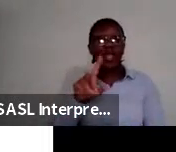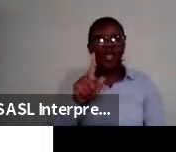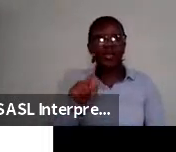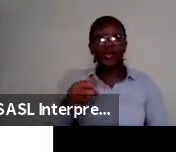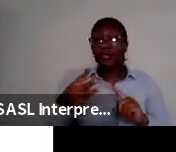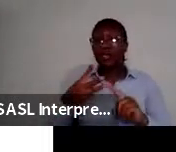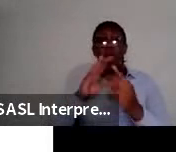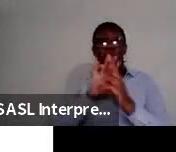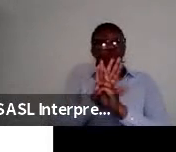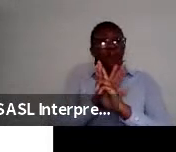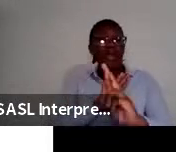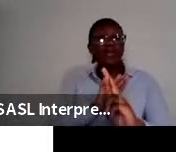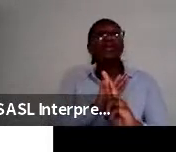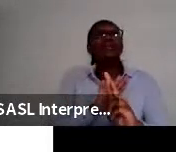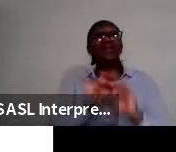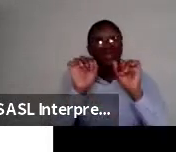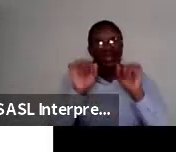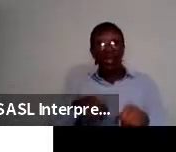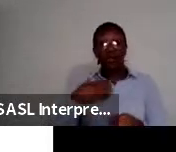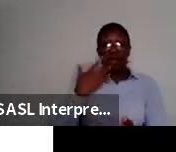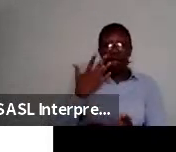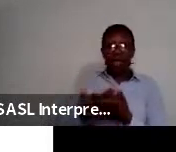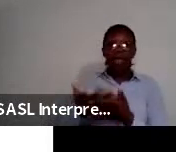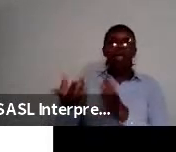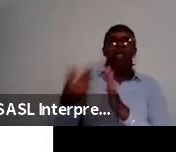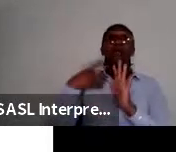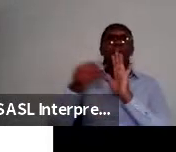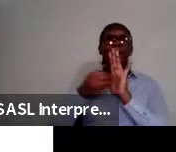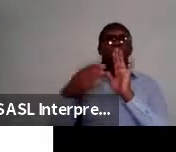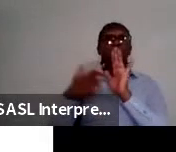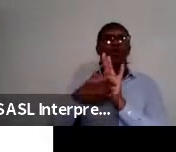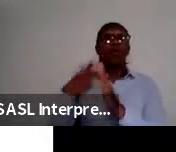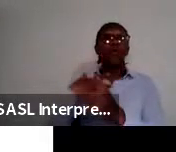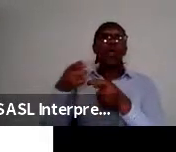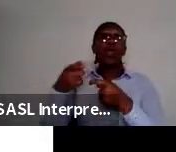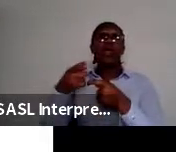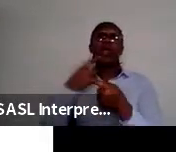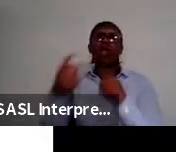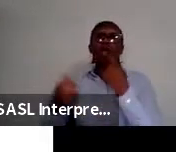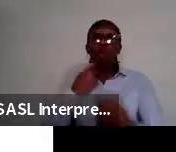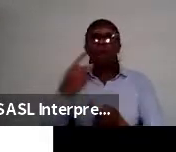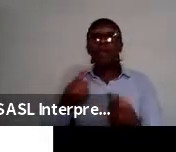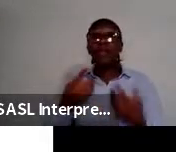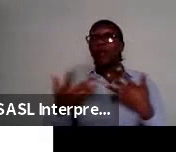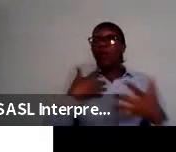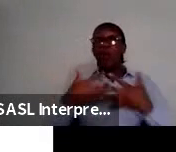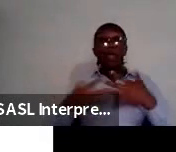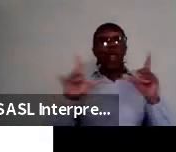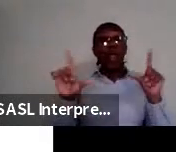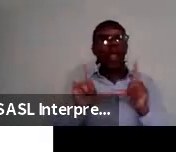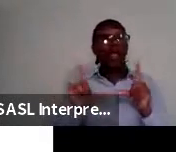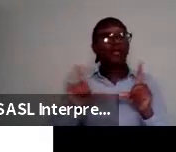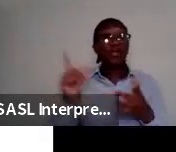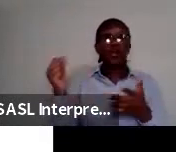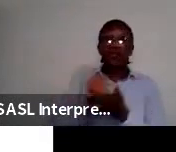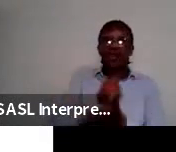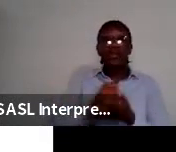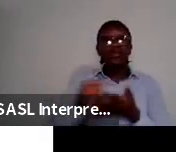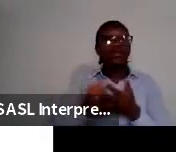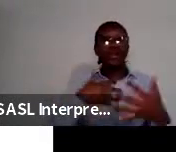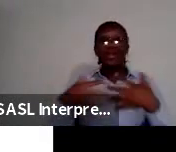such a person, may lodge a complaint, whether they are the holders, the licensee, or importers, and so on, including